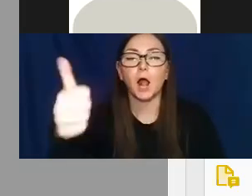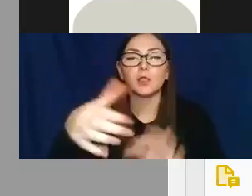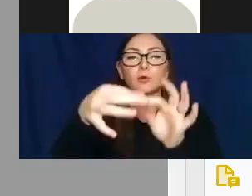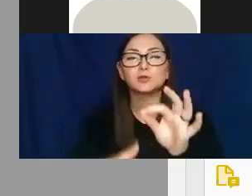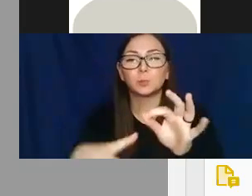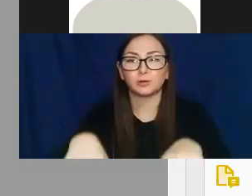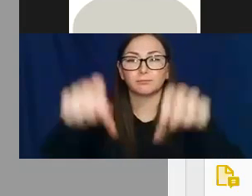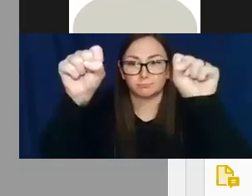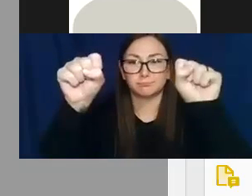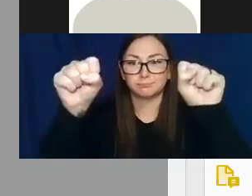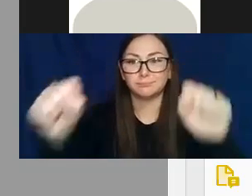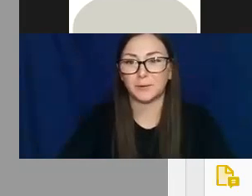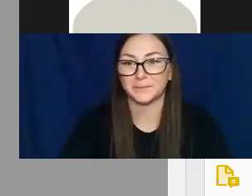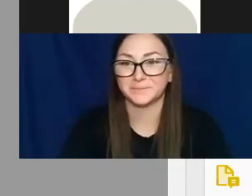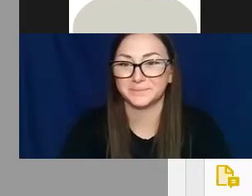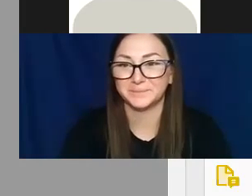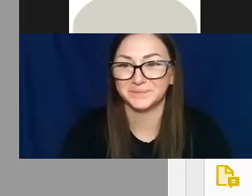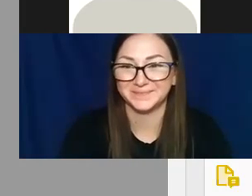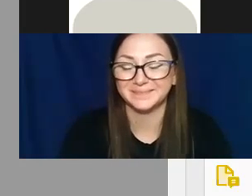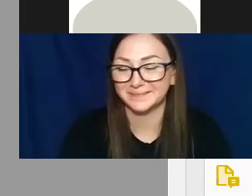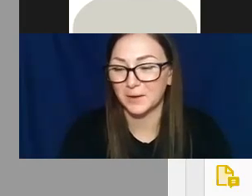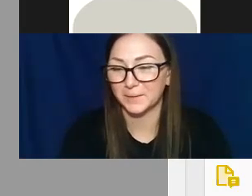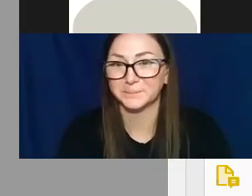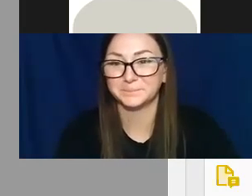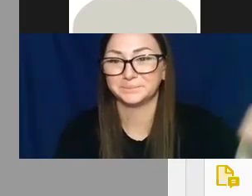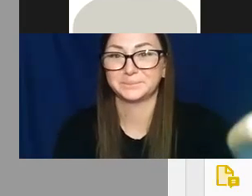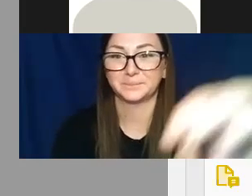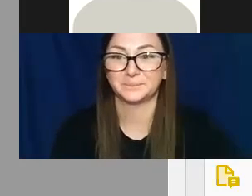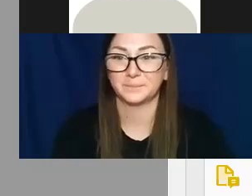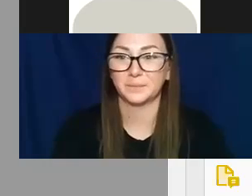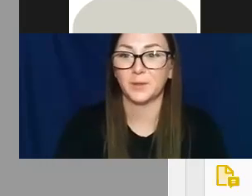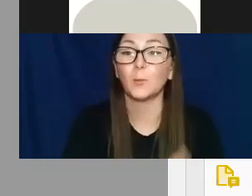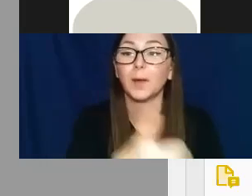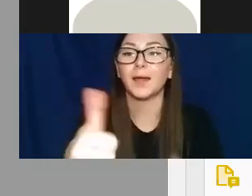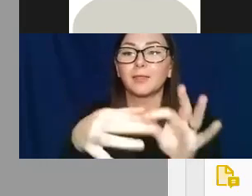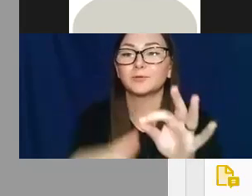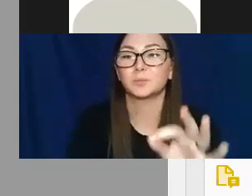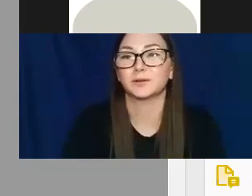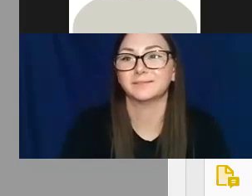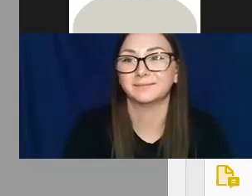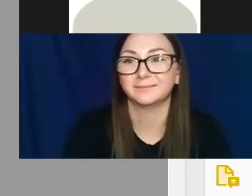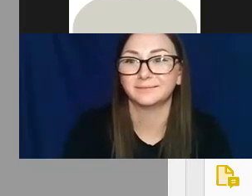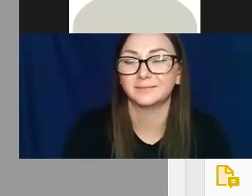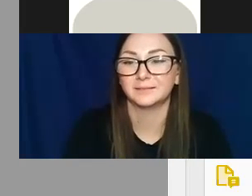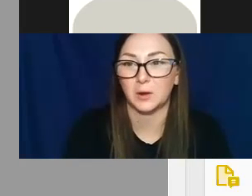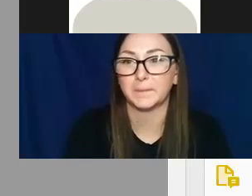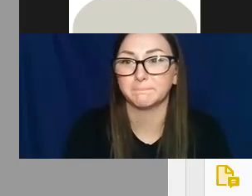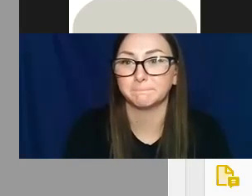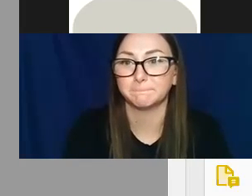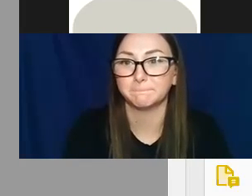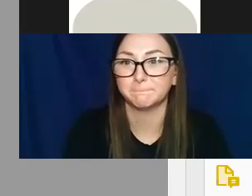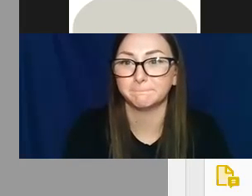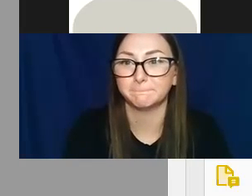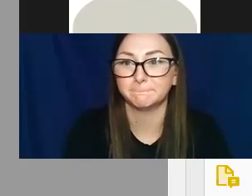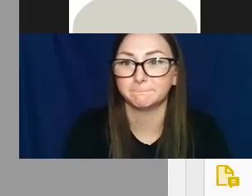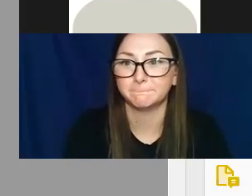the groups. They also represent the number of valence electrons for those elements, only for the A